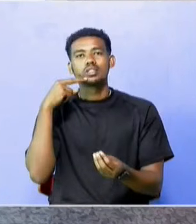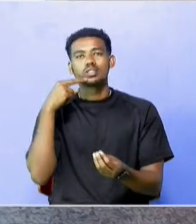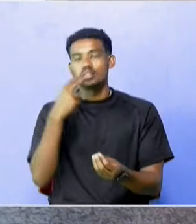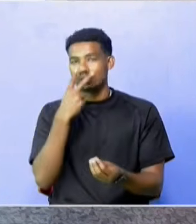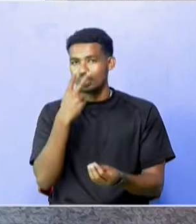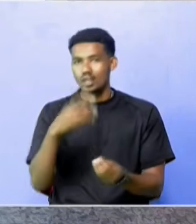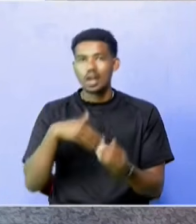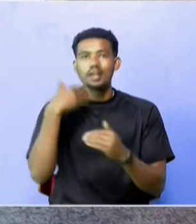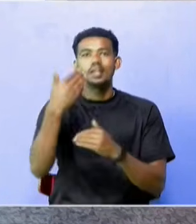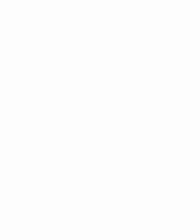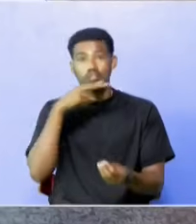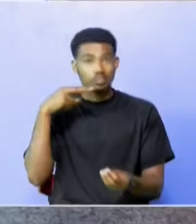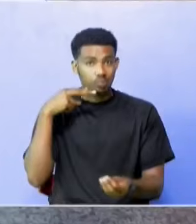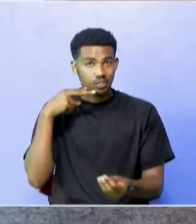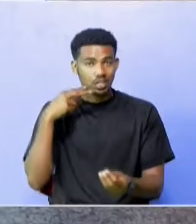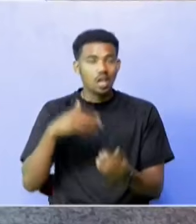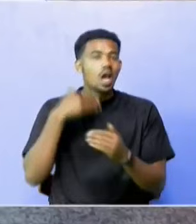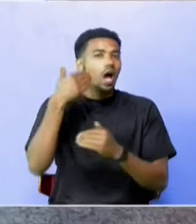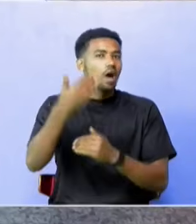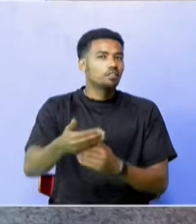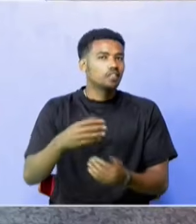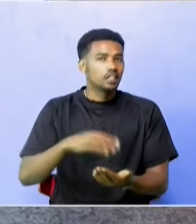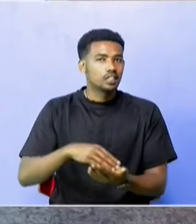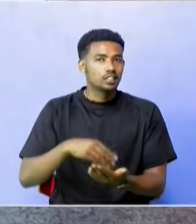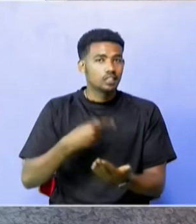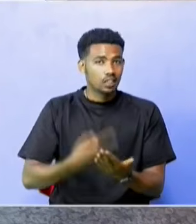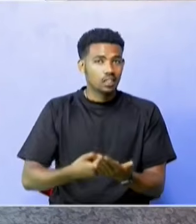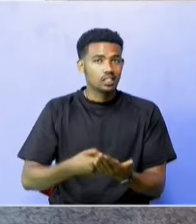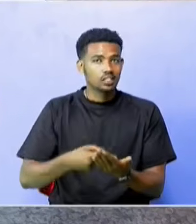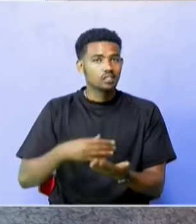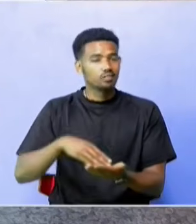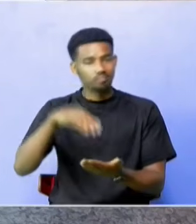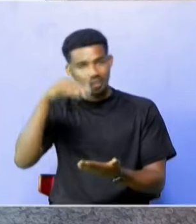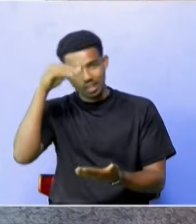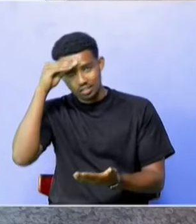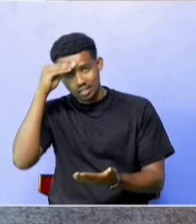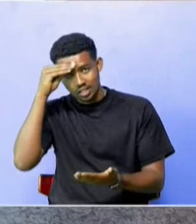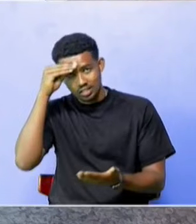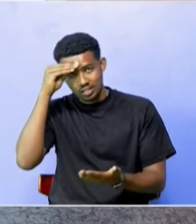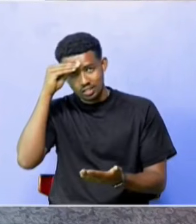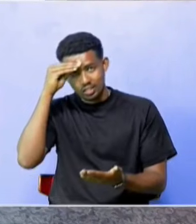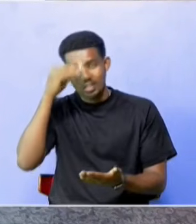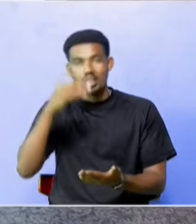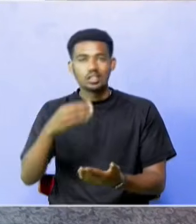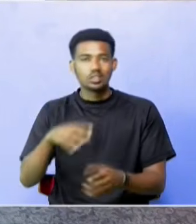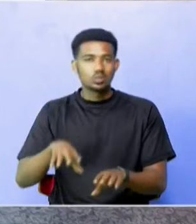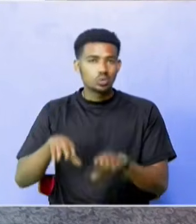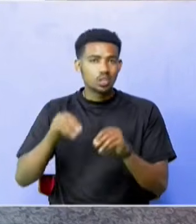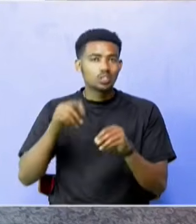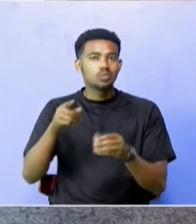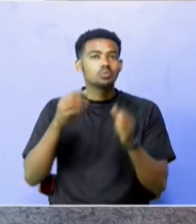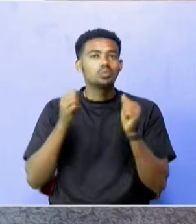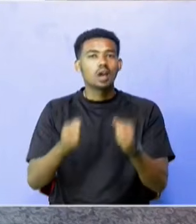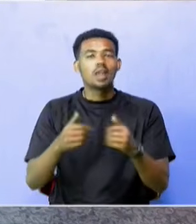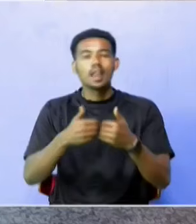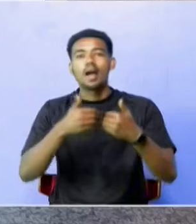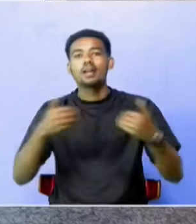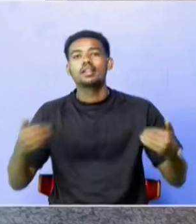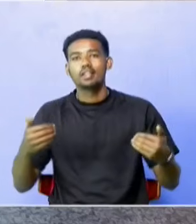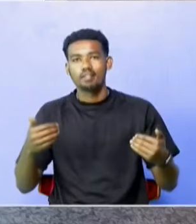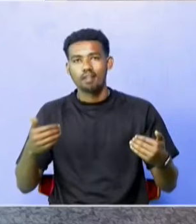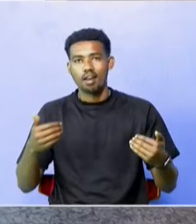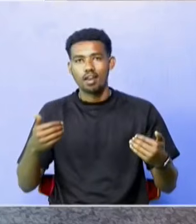comparative adverbs. After this lesson, dear students, you will be able to identify